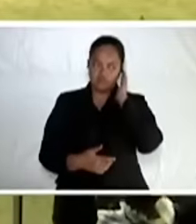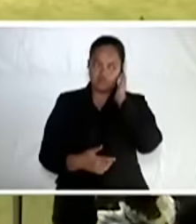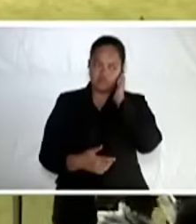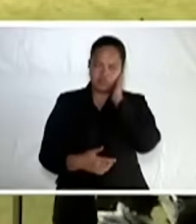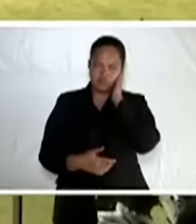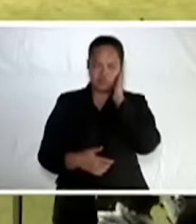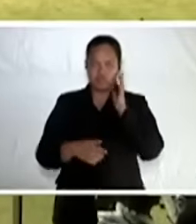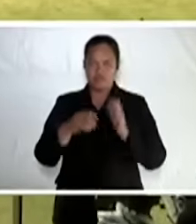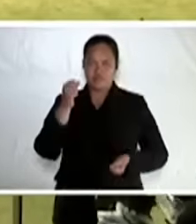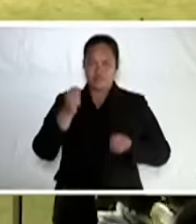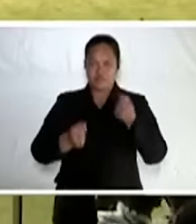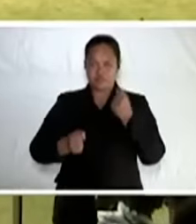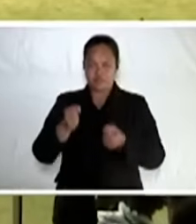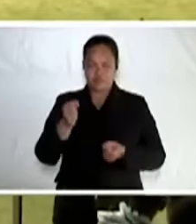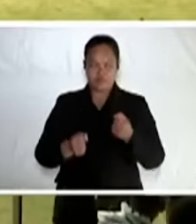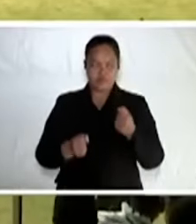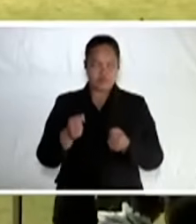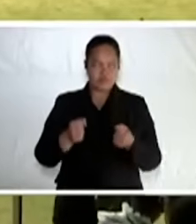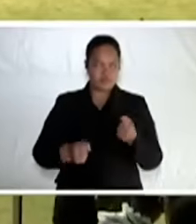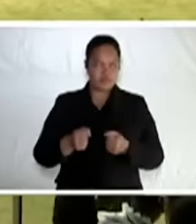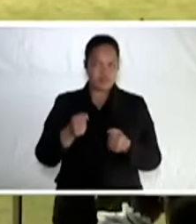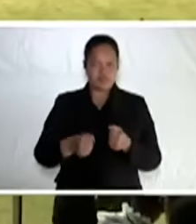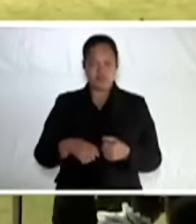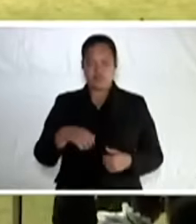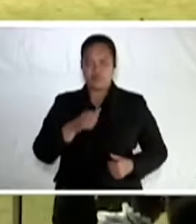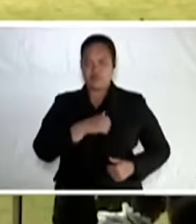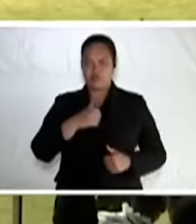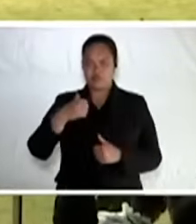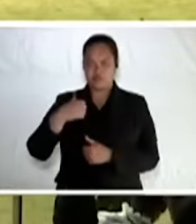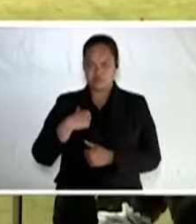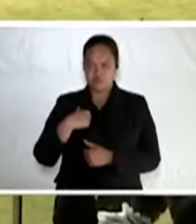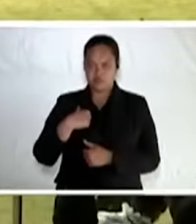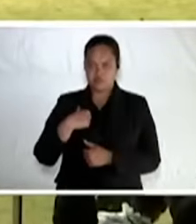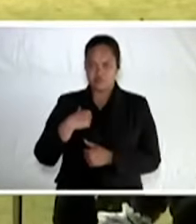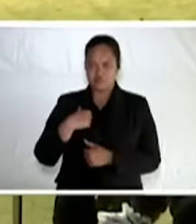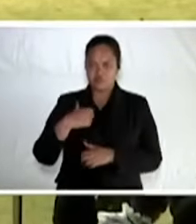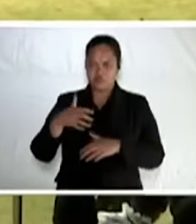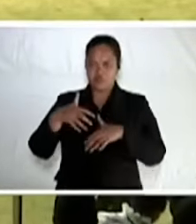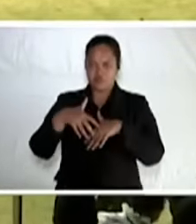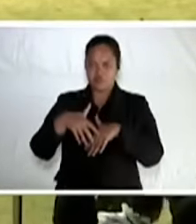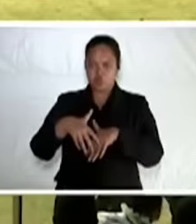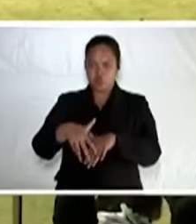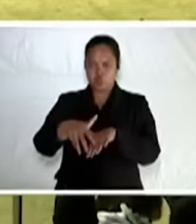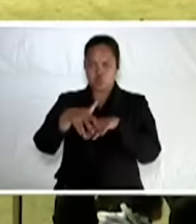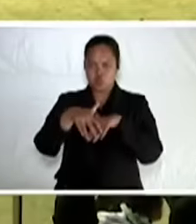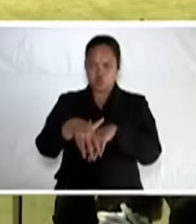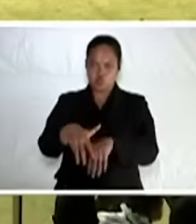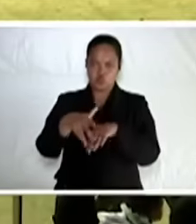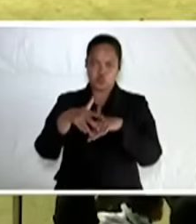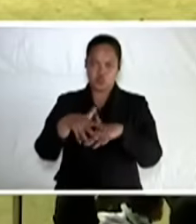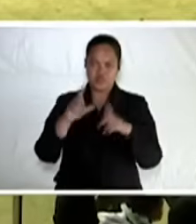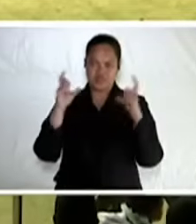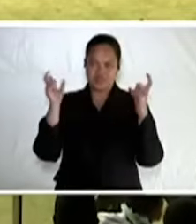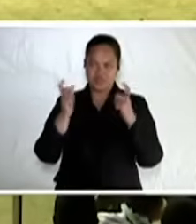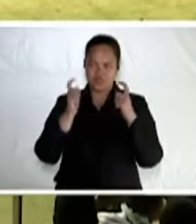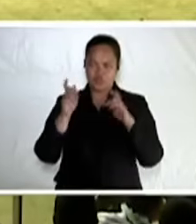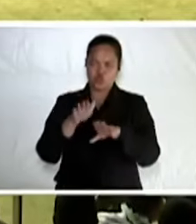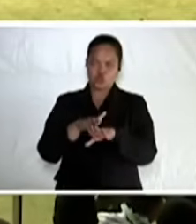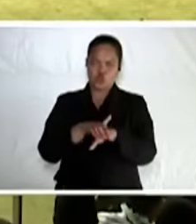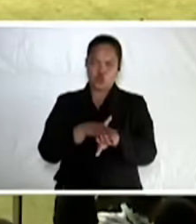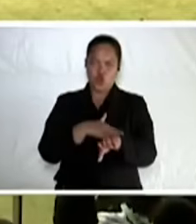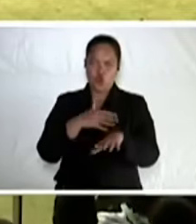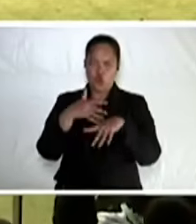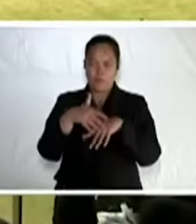Troops will now conduct a march past. A military march past in slow time is a ceremonial,